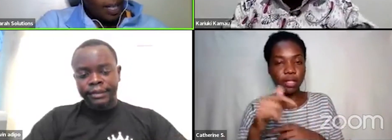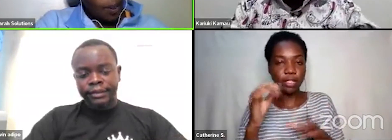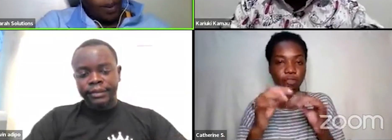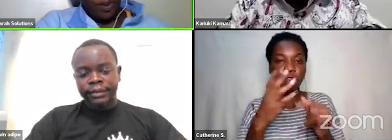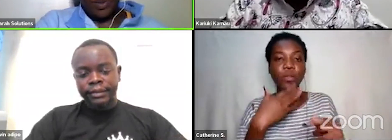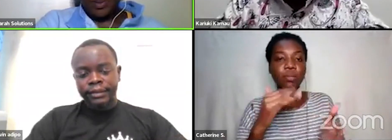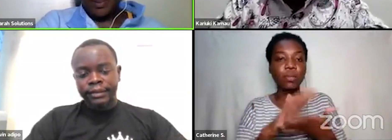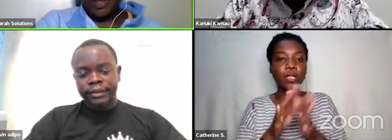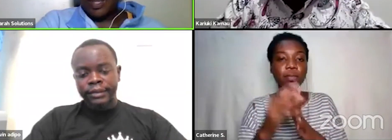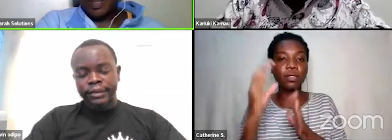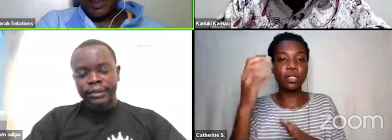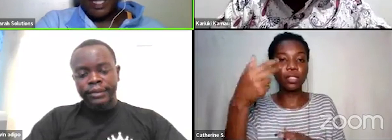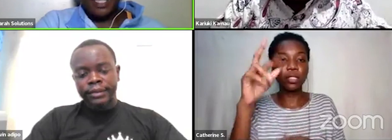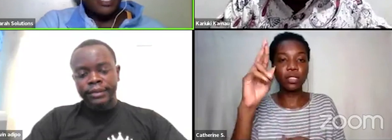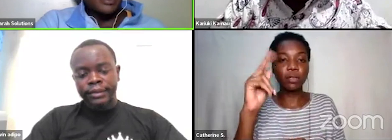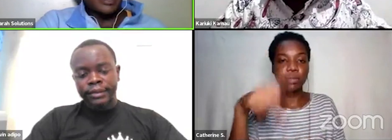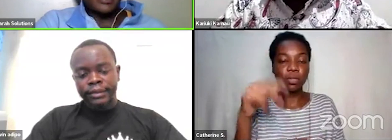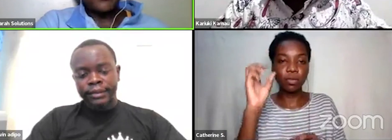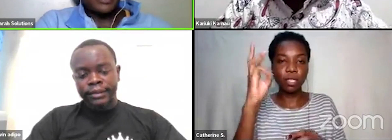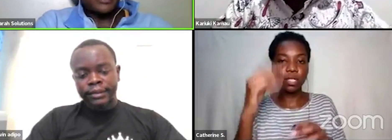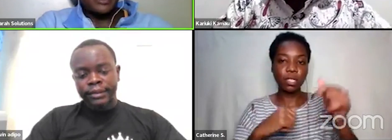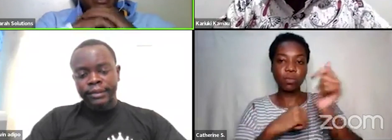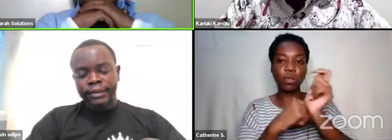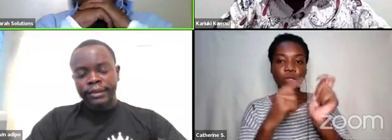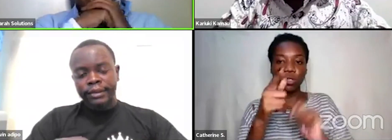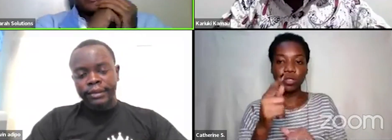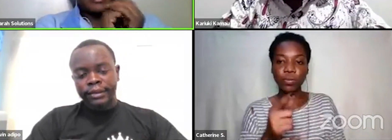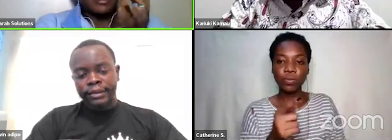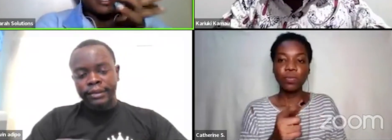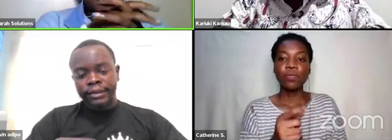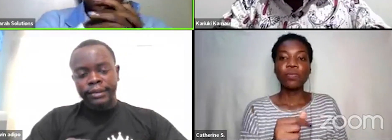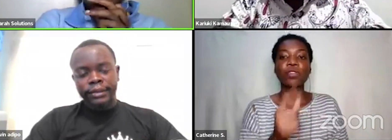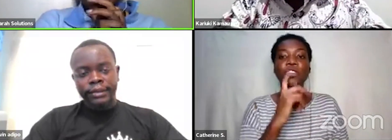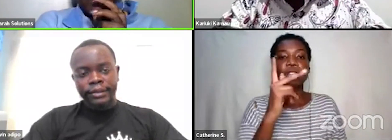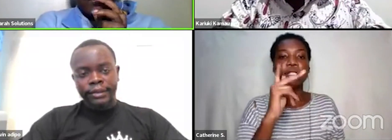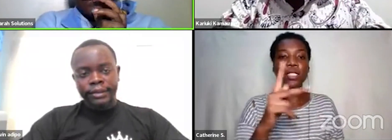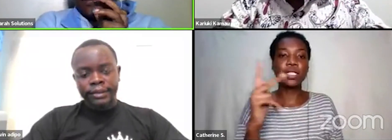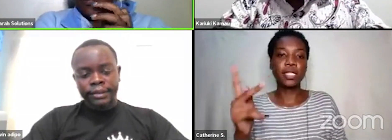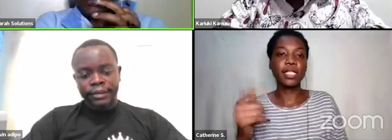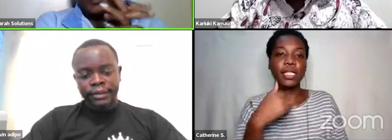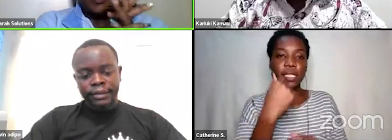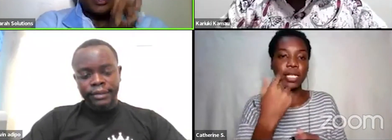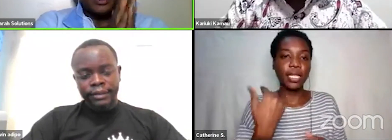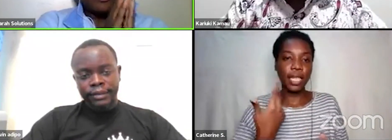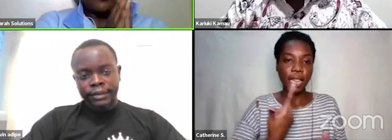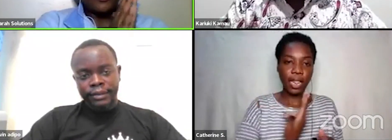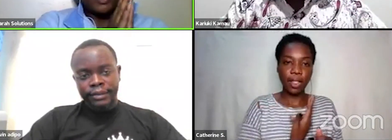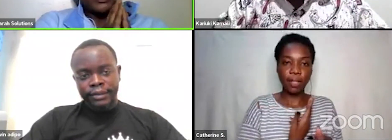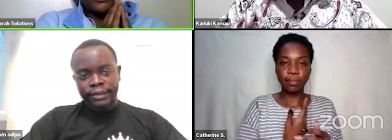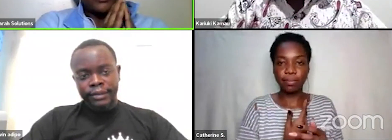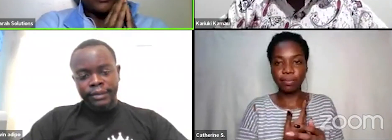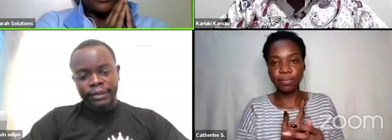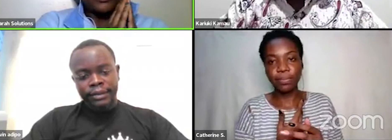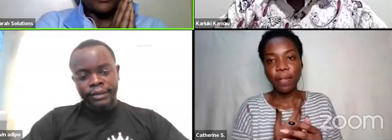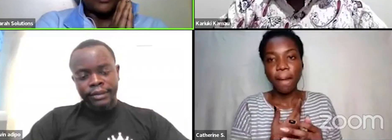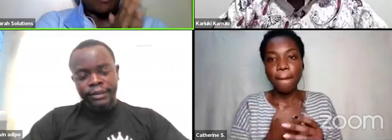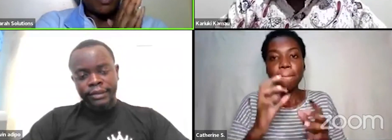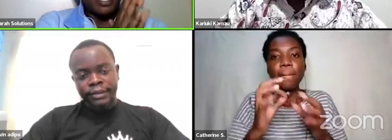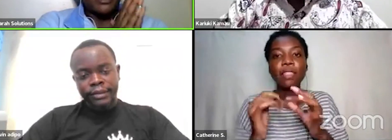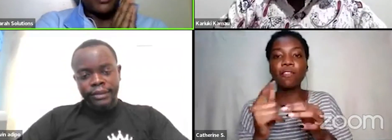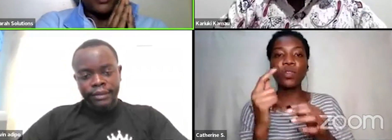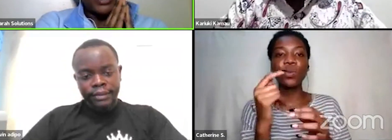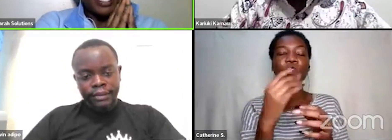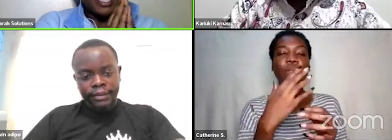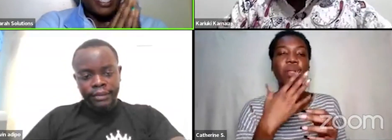touch with us and we're going to support you in that process. Like, right, KK, tell us, if you were to